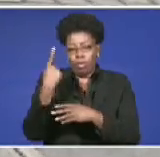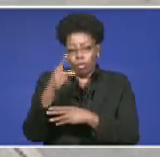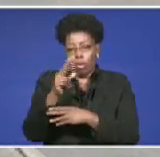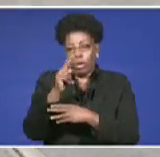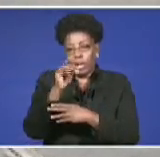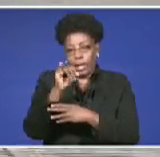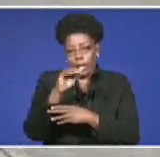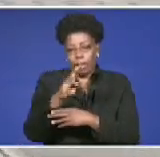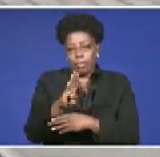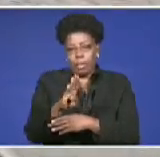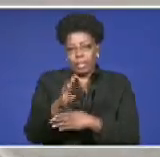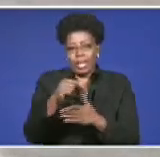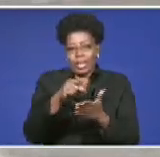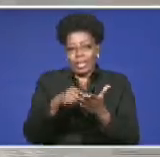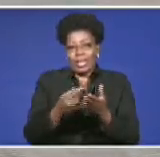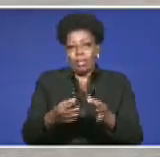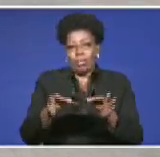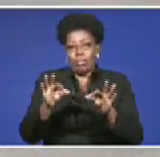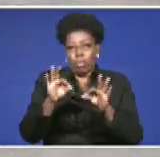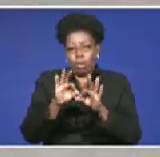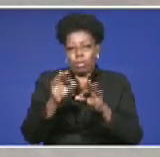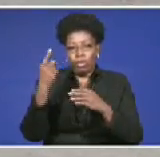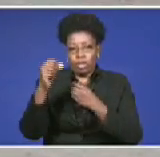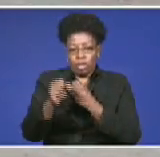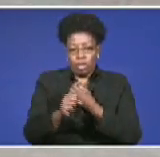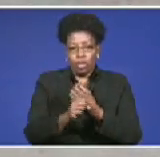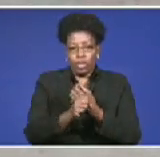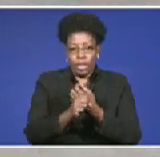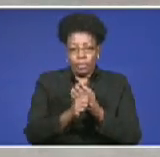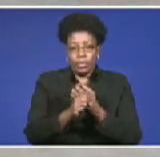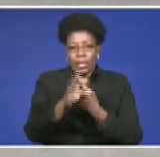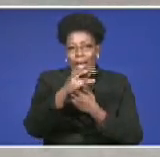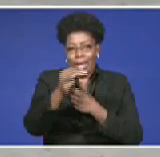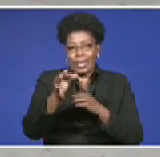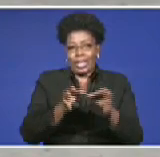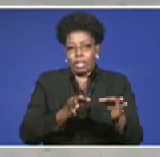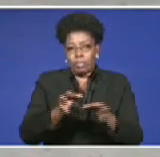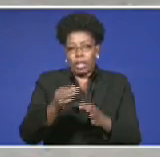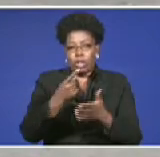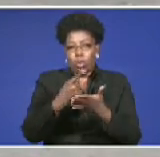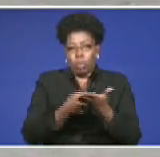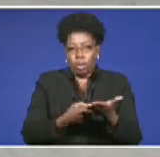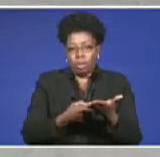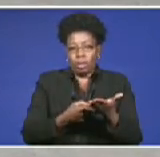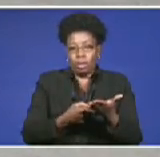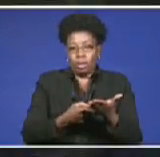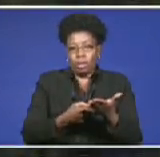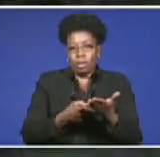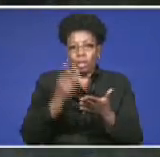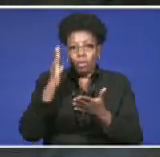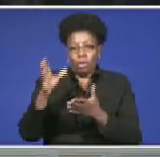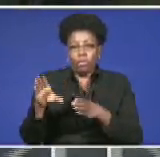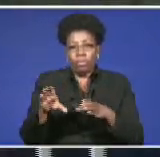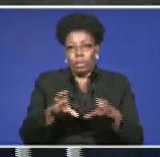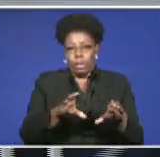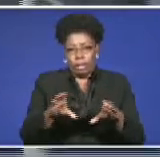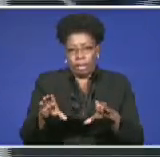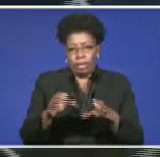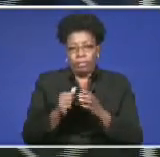fund is as an important social security component and explains what will be done to encourage